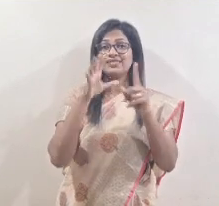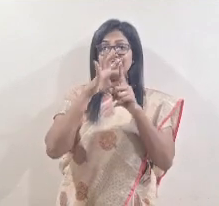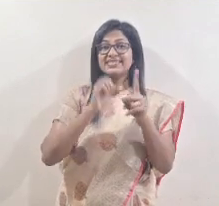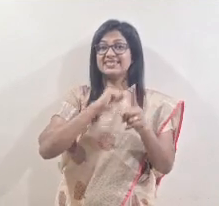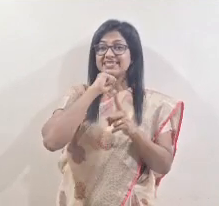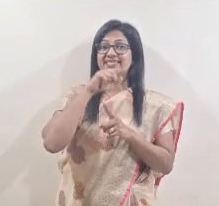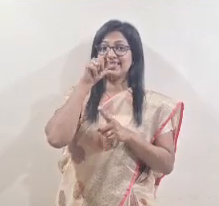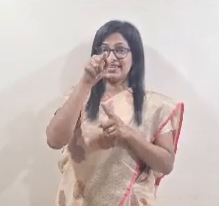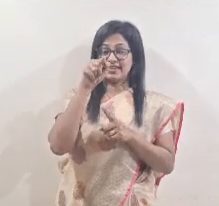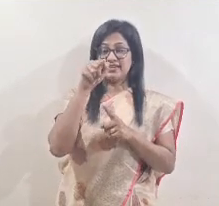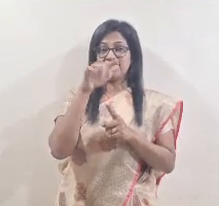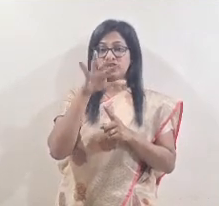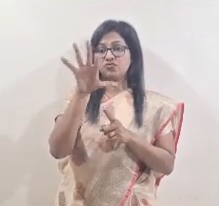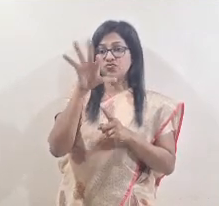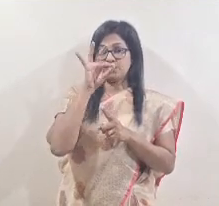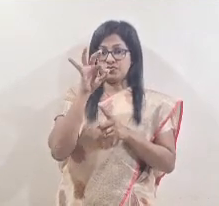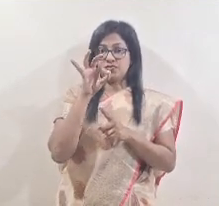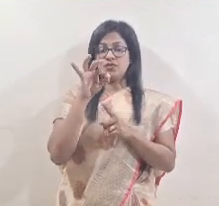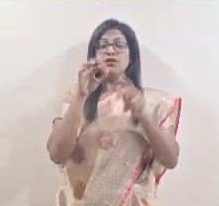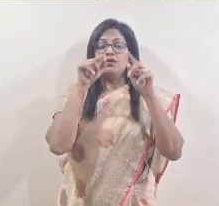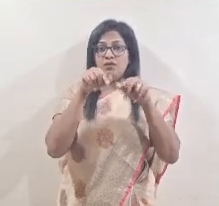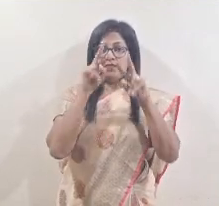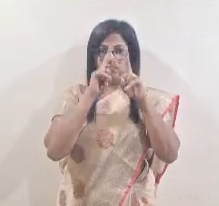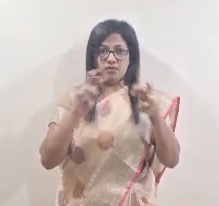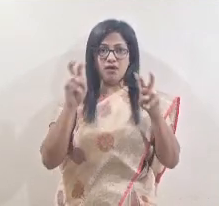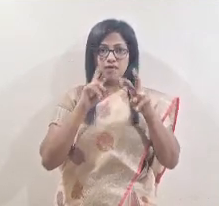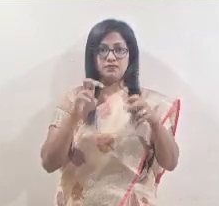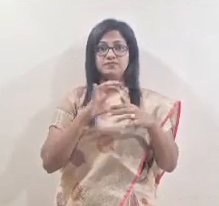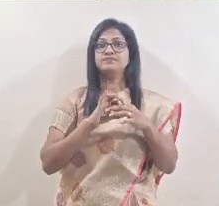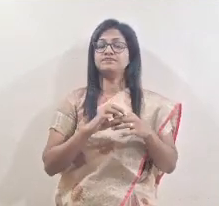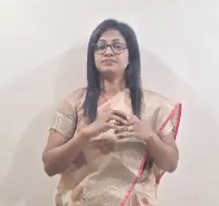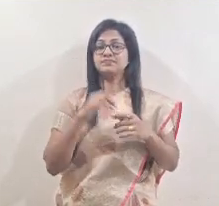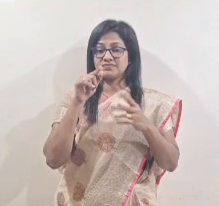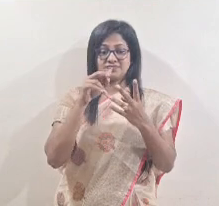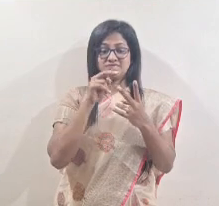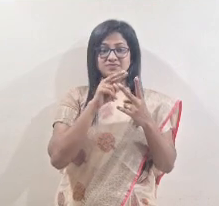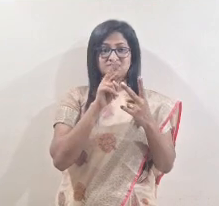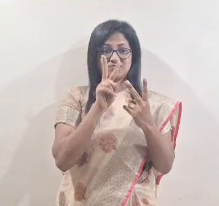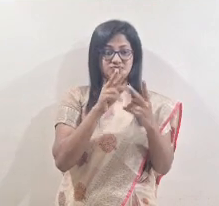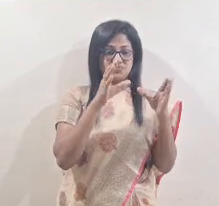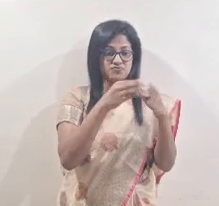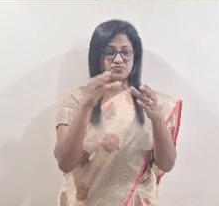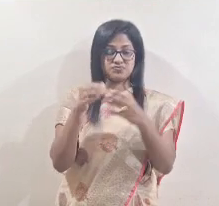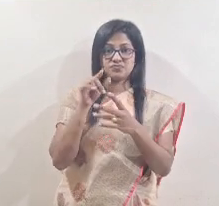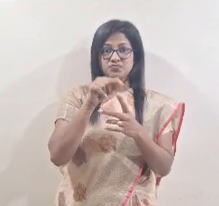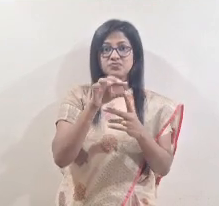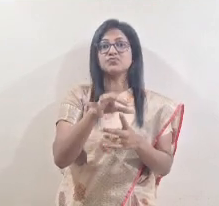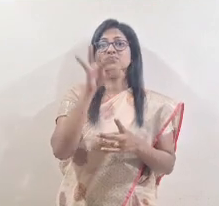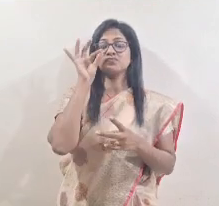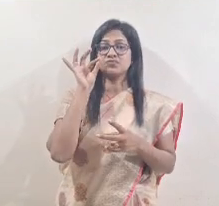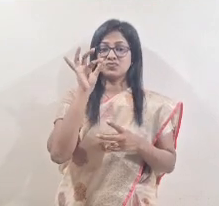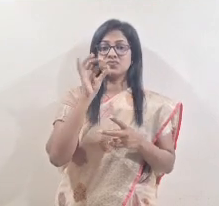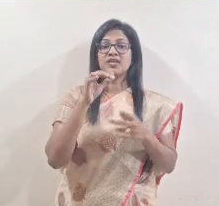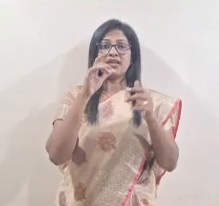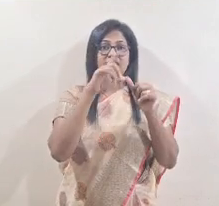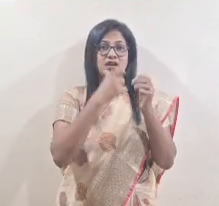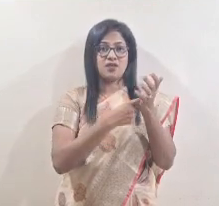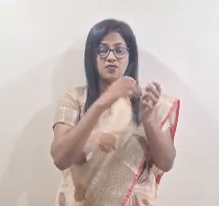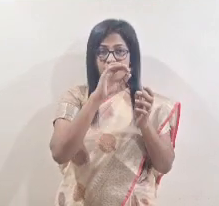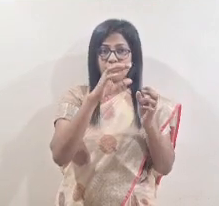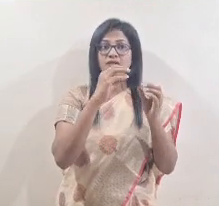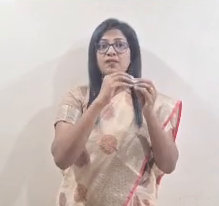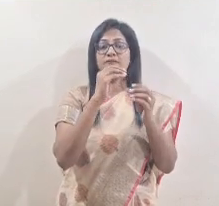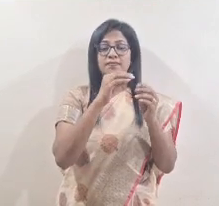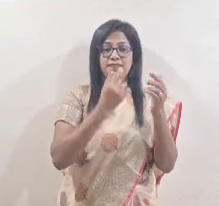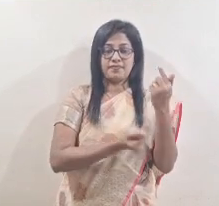Delhi as my area for this study. And these two markets that I have chosen, Karol Bagh and Lajpat